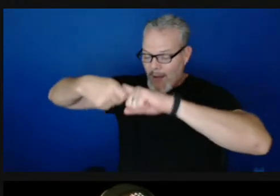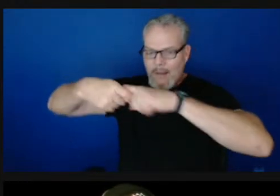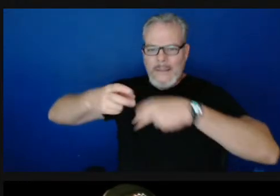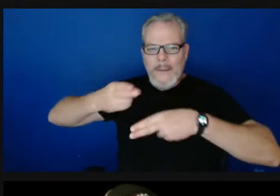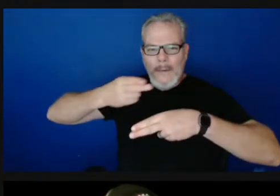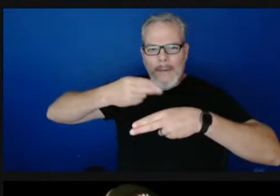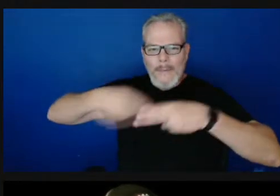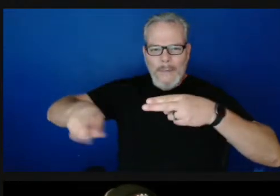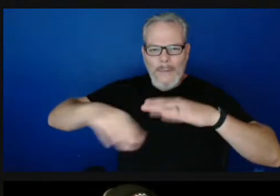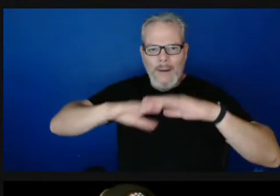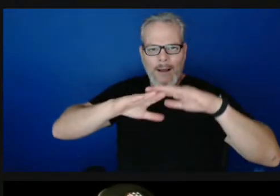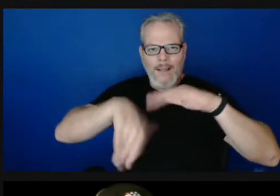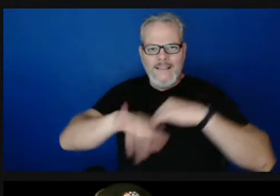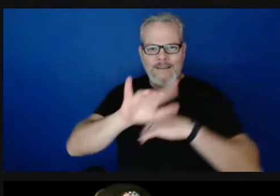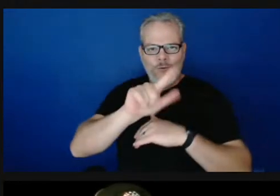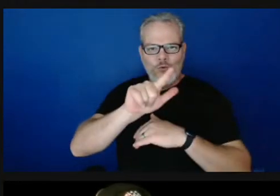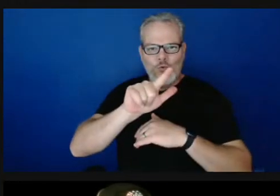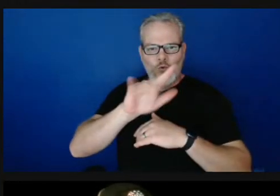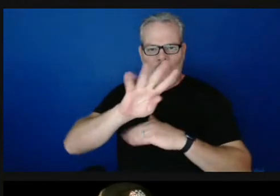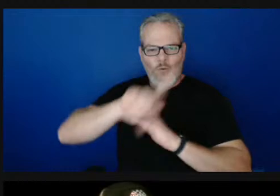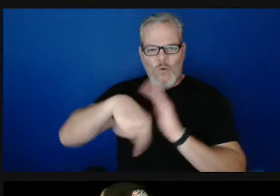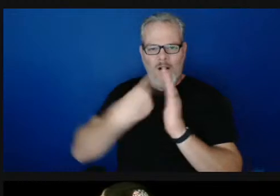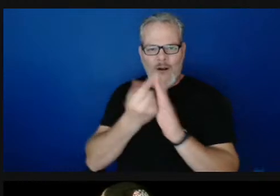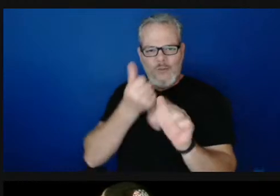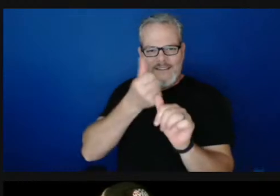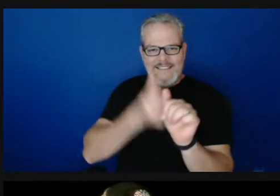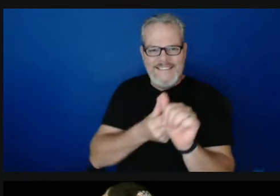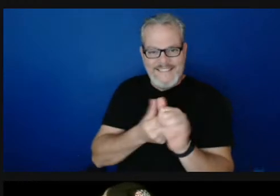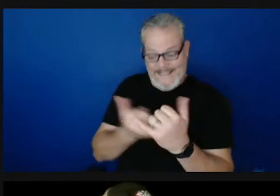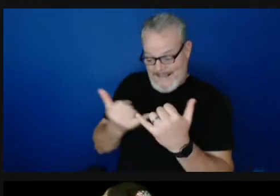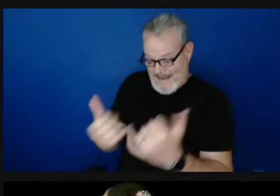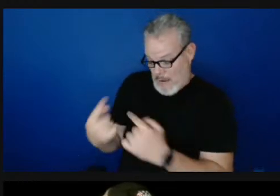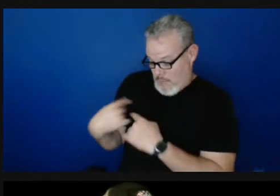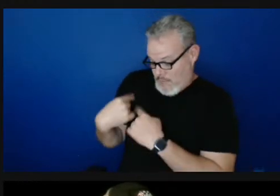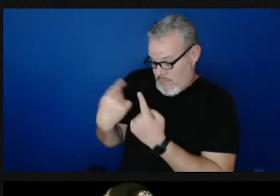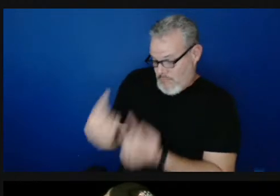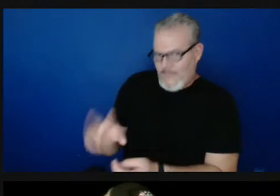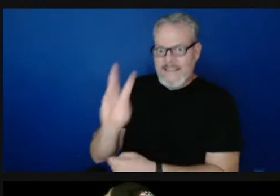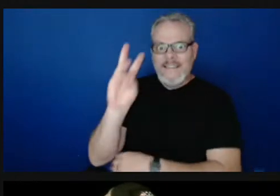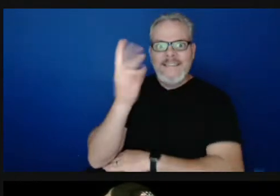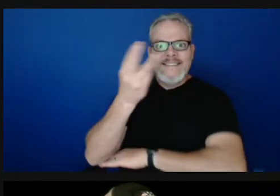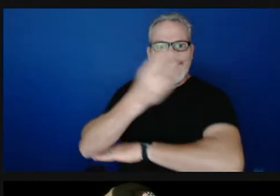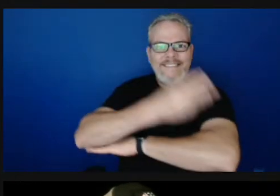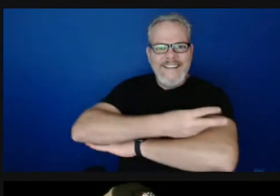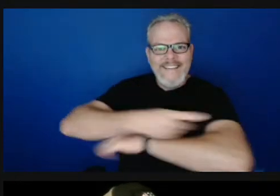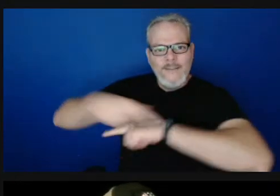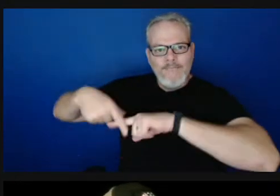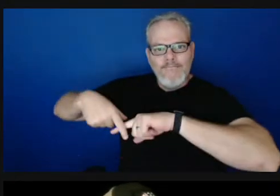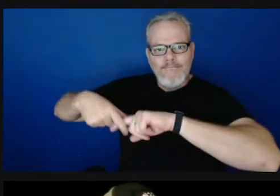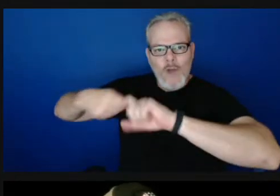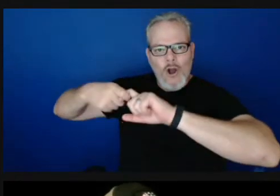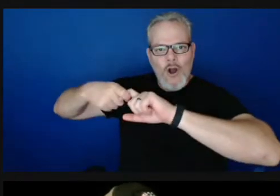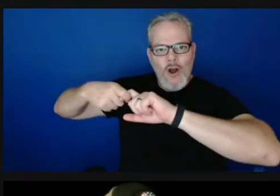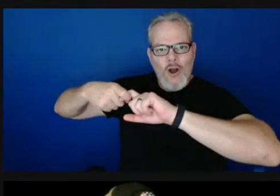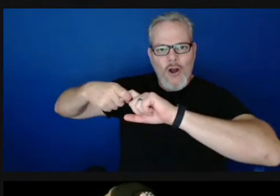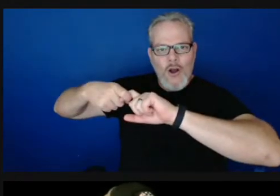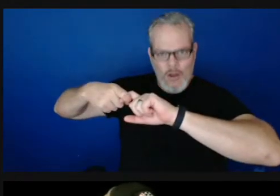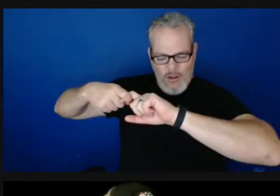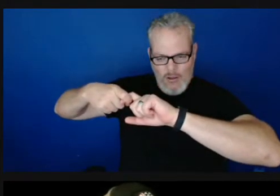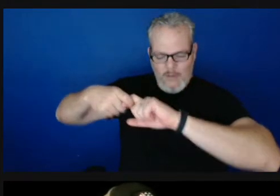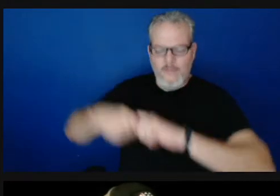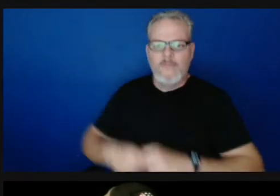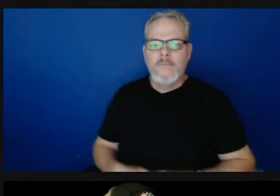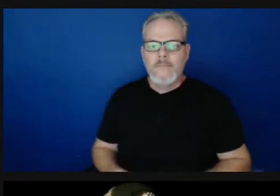whereas we are now ongoing in the 6th day of pause since the last activity on the volcano. So that's how it looks like from the